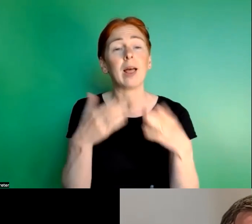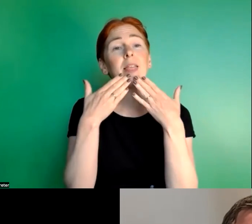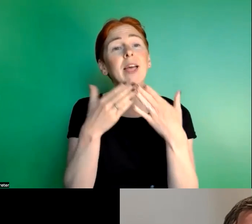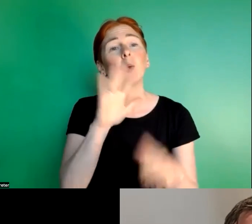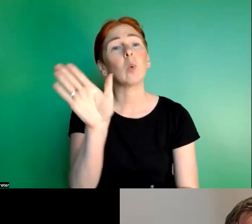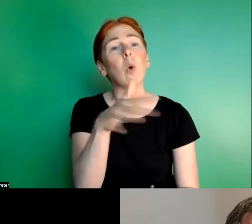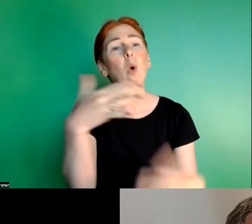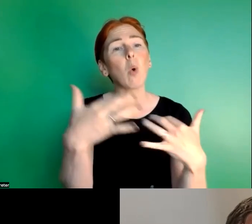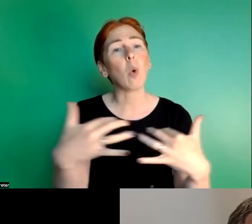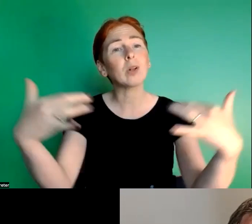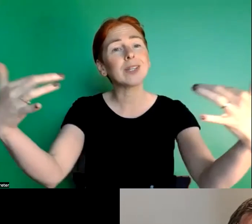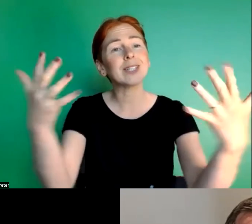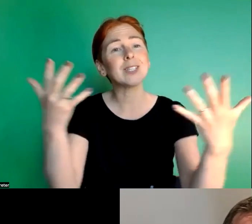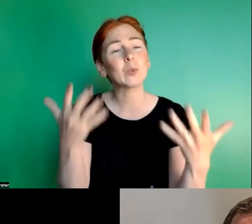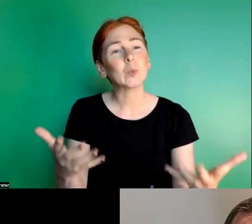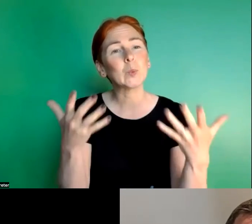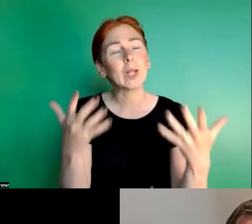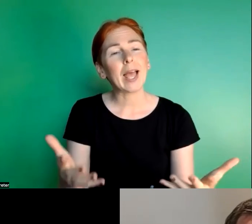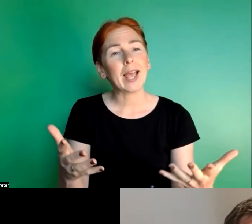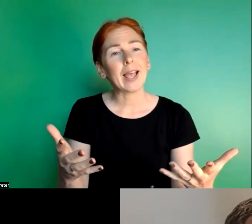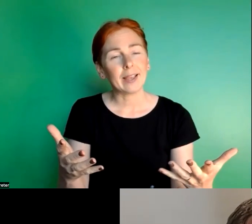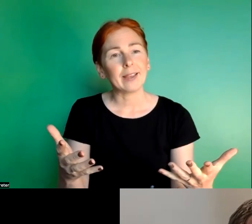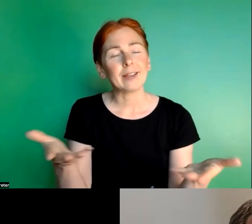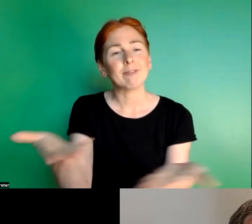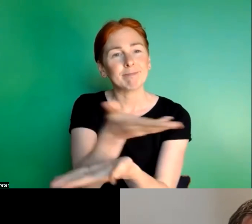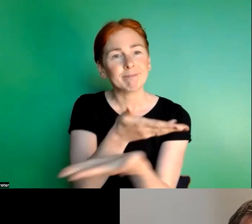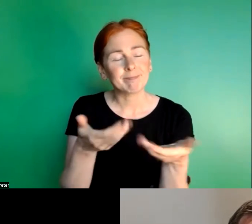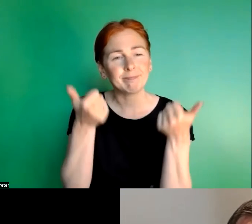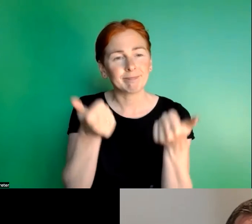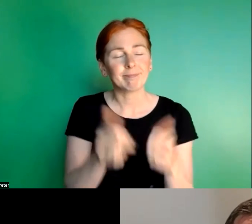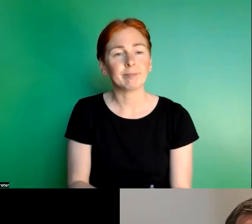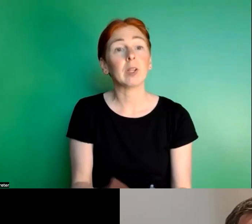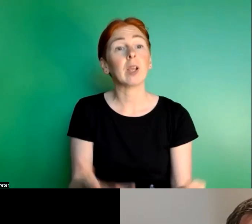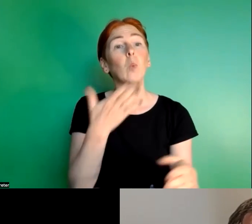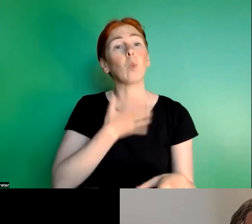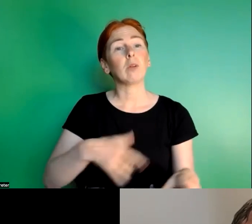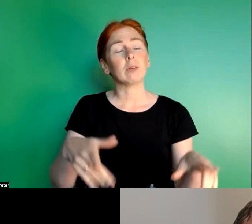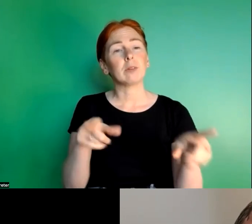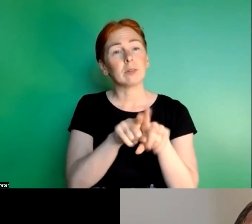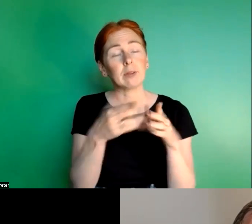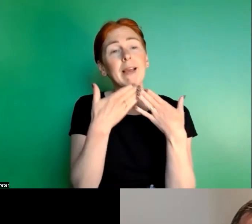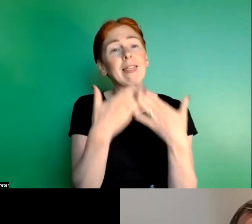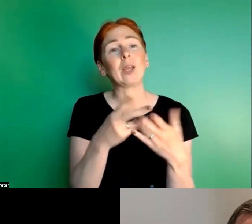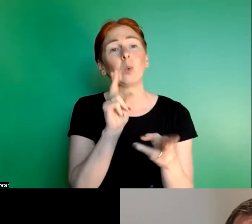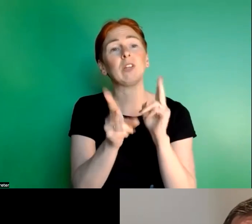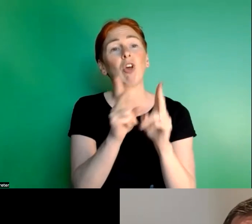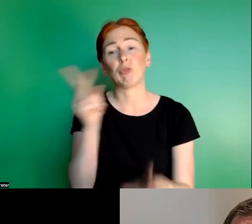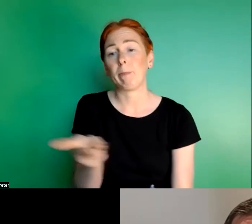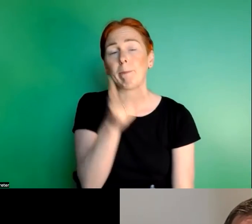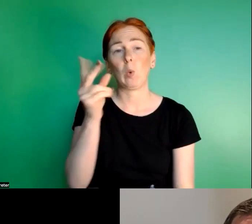joined this webinar today. I'd also like to thank both Susan and Sarah for providing